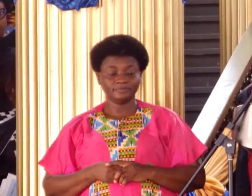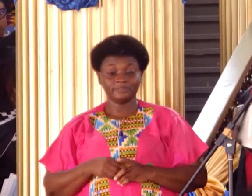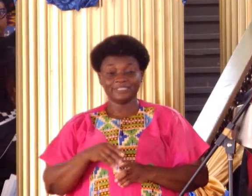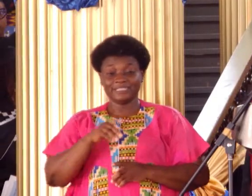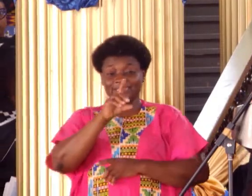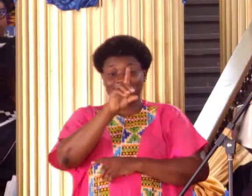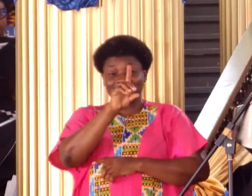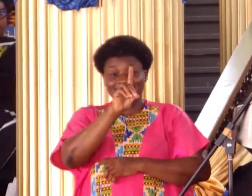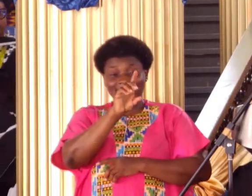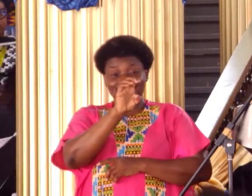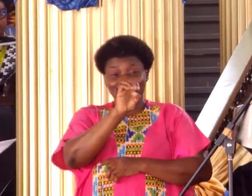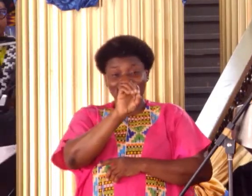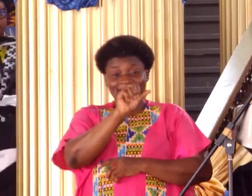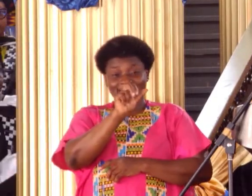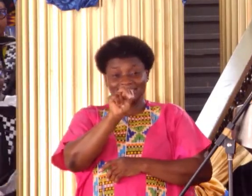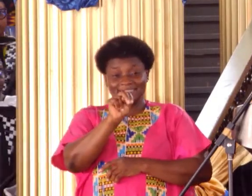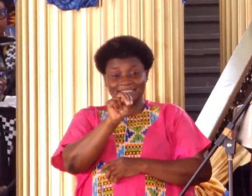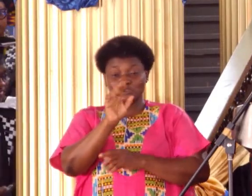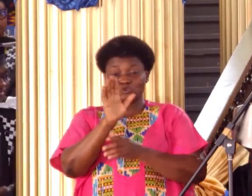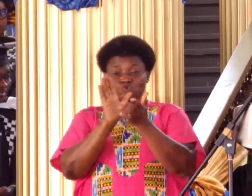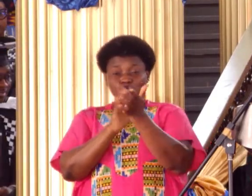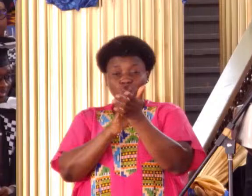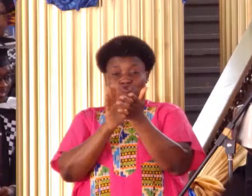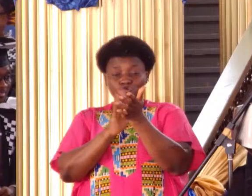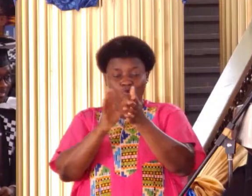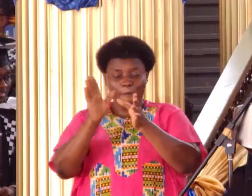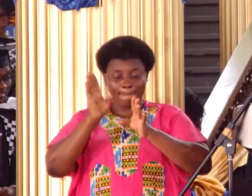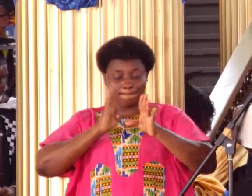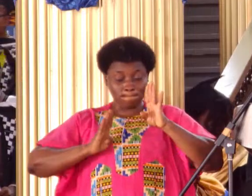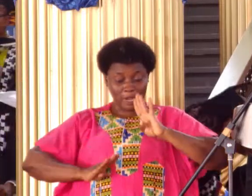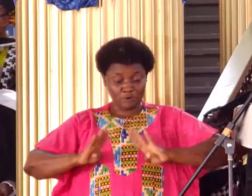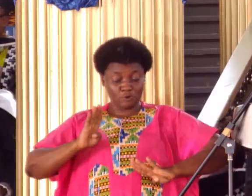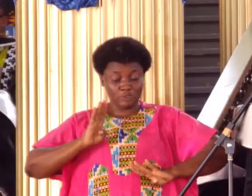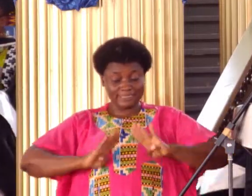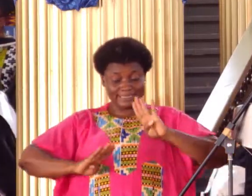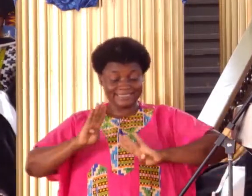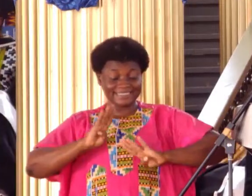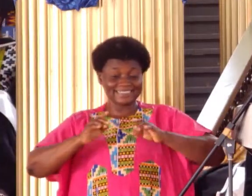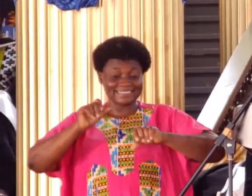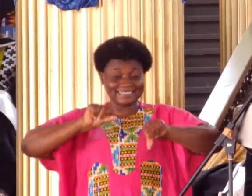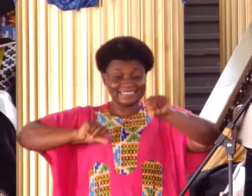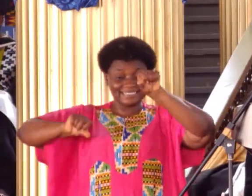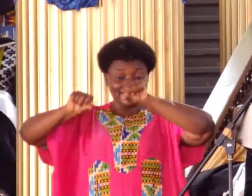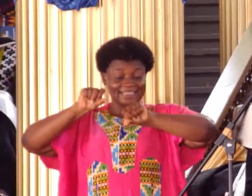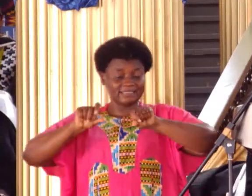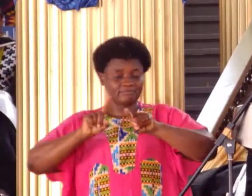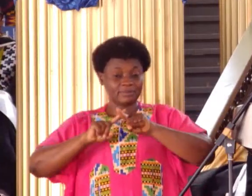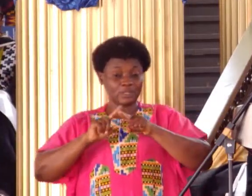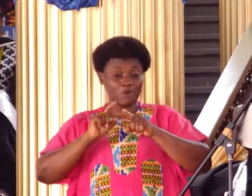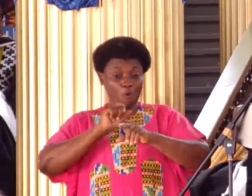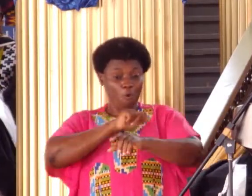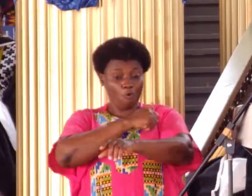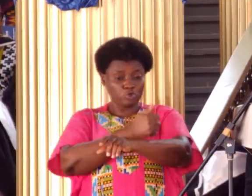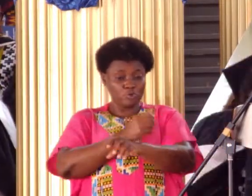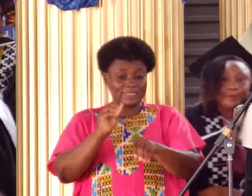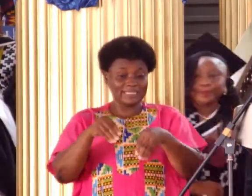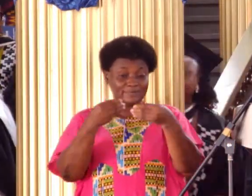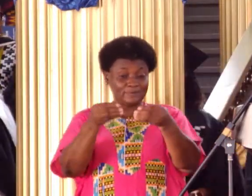Dean, School of Biological Sciences, by the authority vested in the